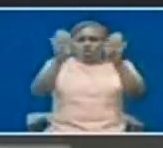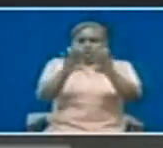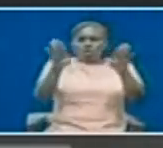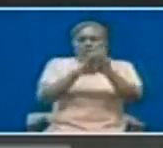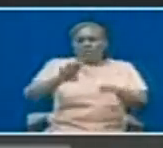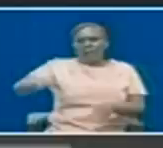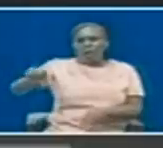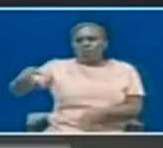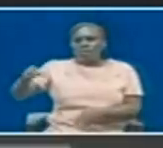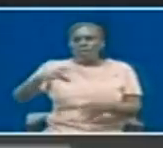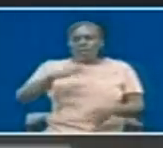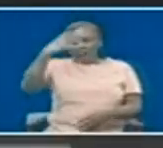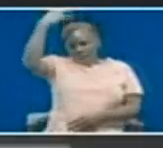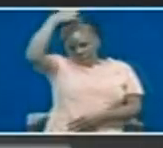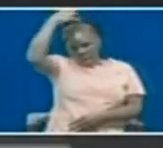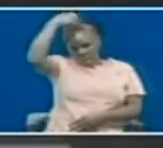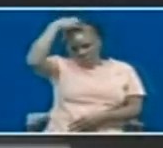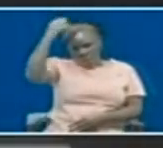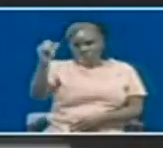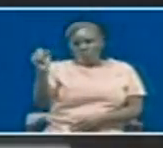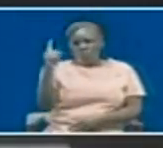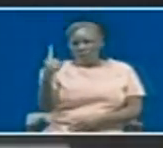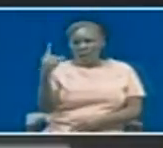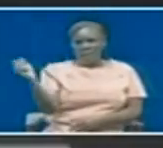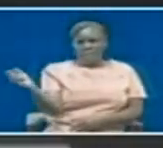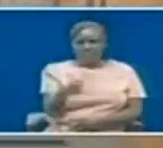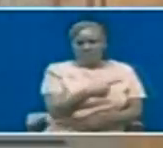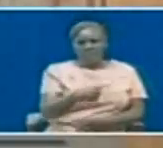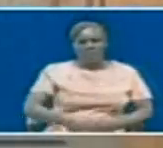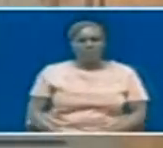wa kaunti ya Lamu kwa mwezi mmoja.